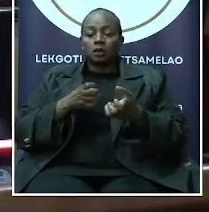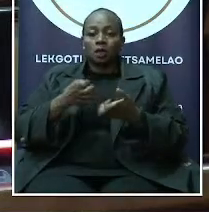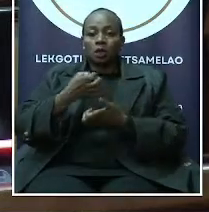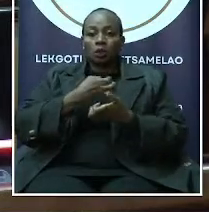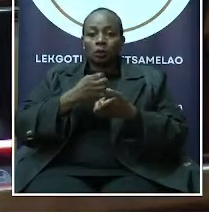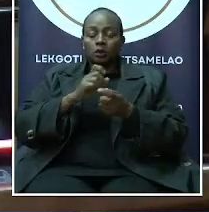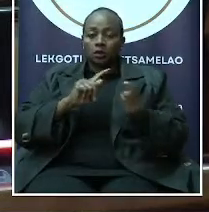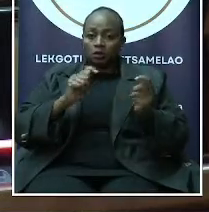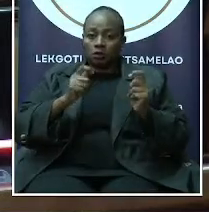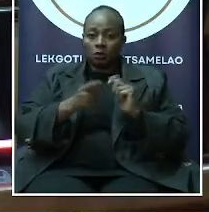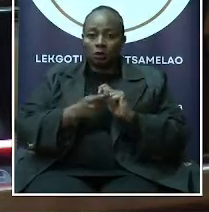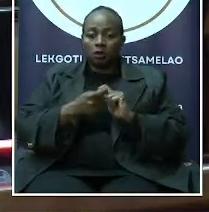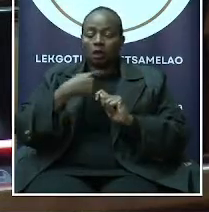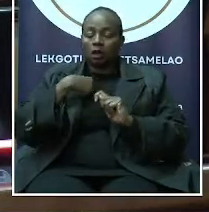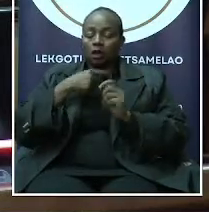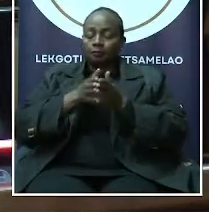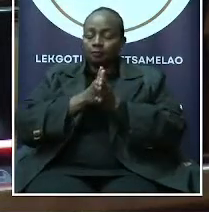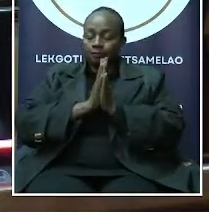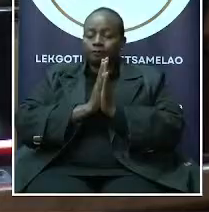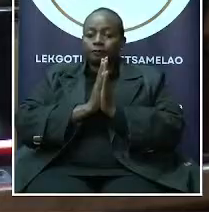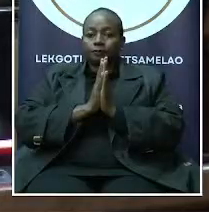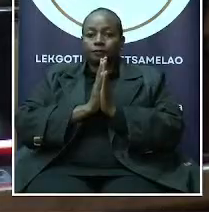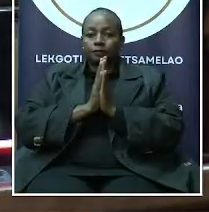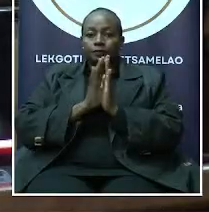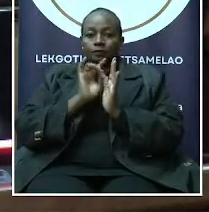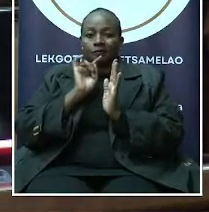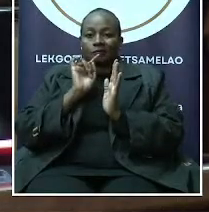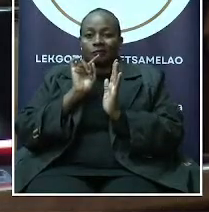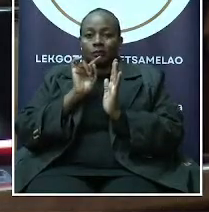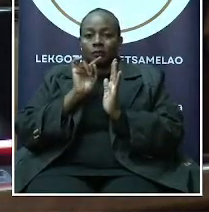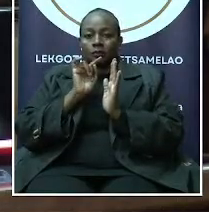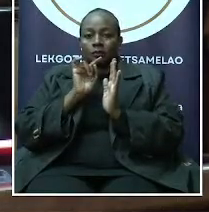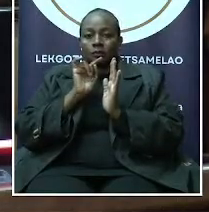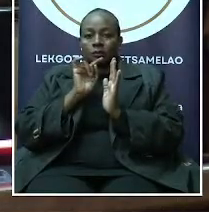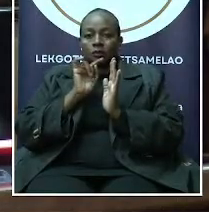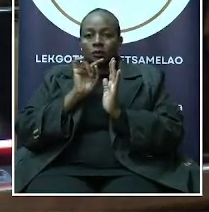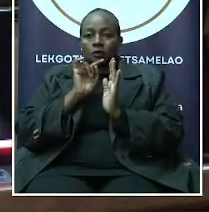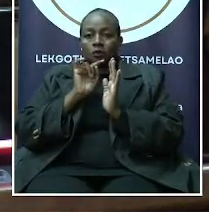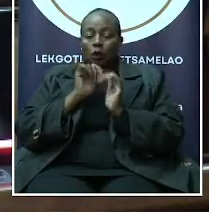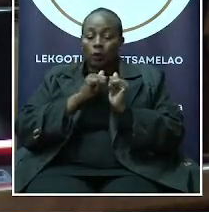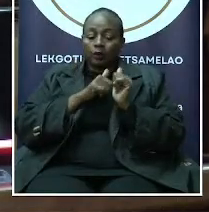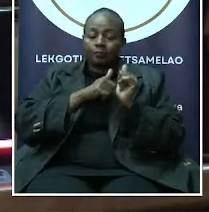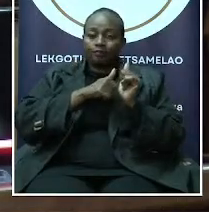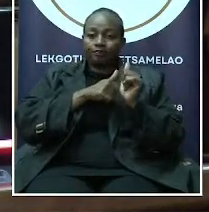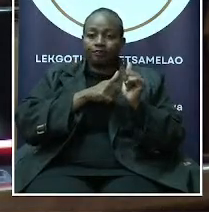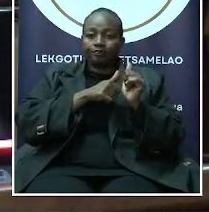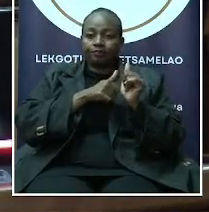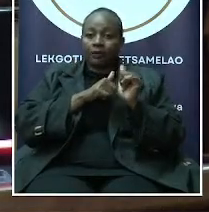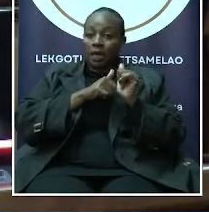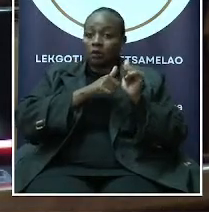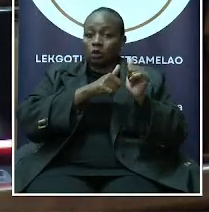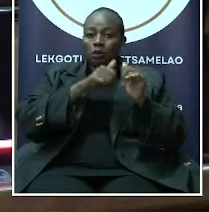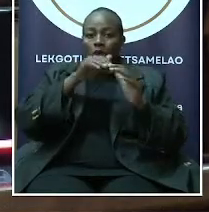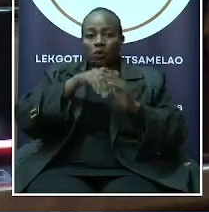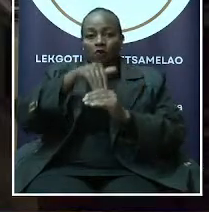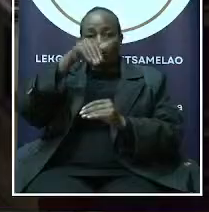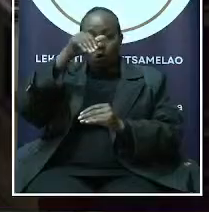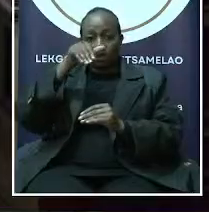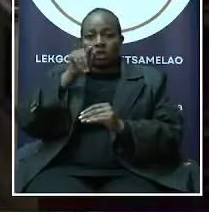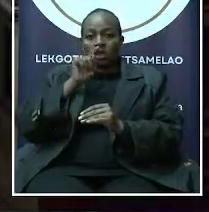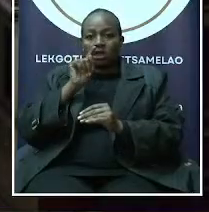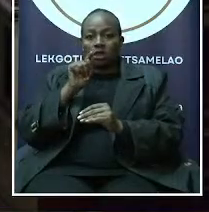province, I ask that we submit this, that we adopt this and we vote accordingly on